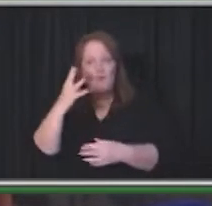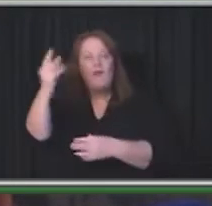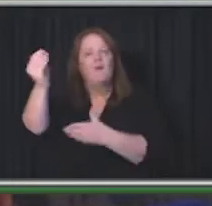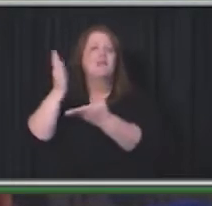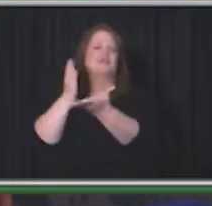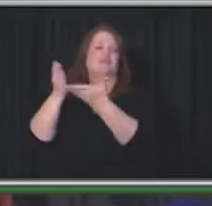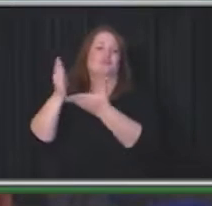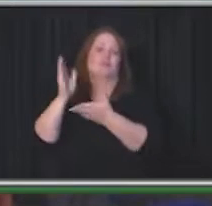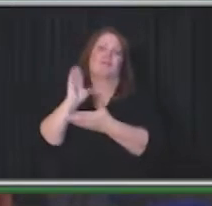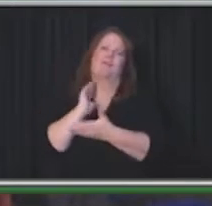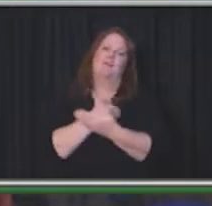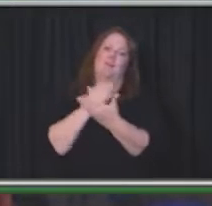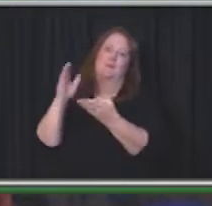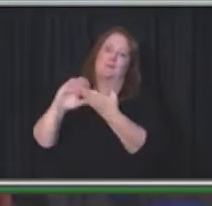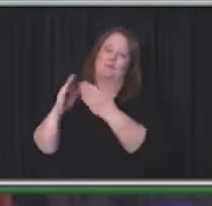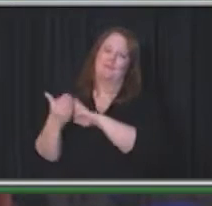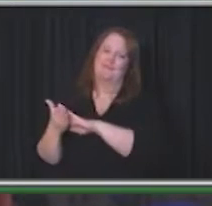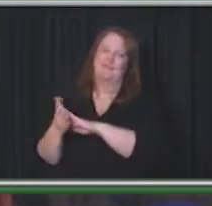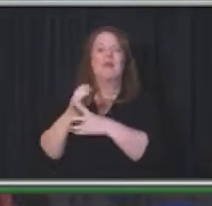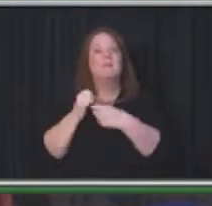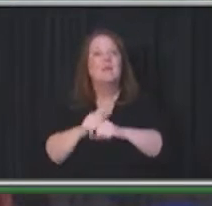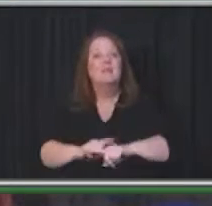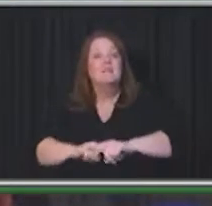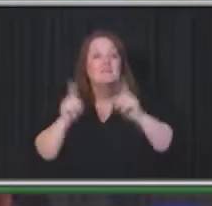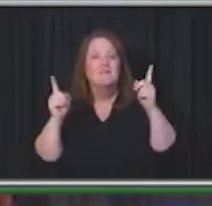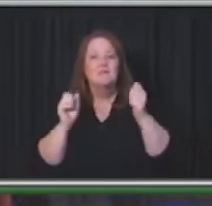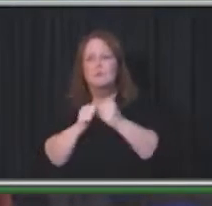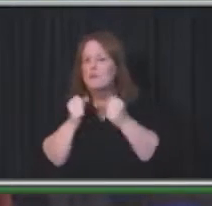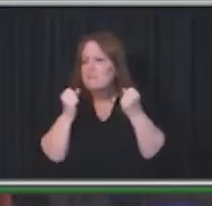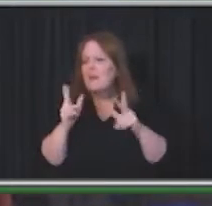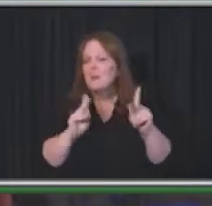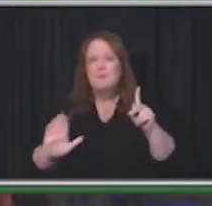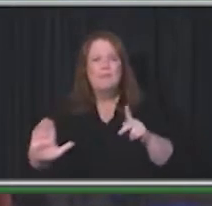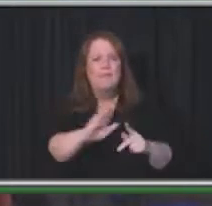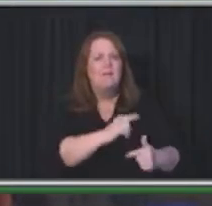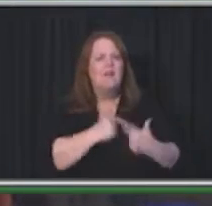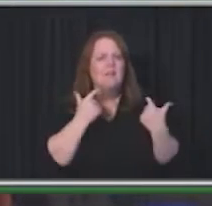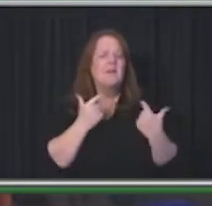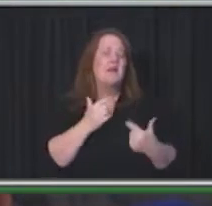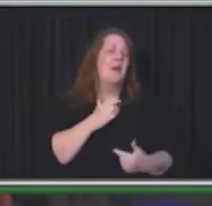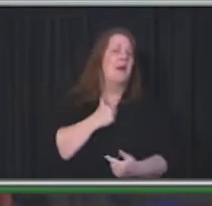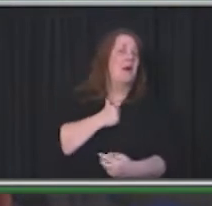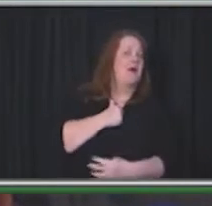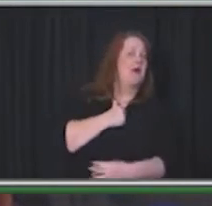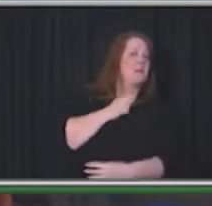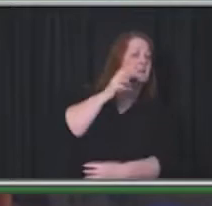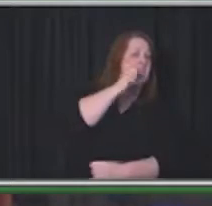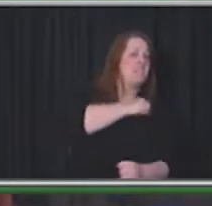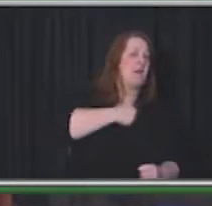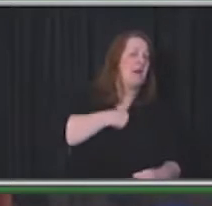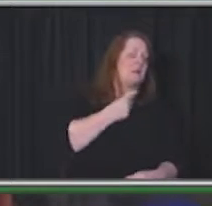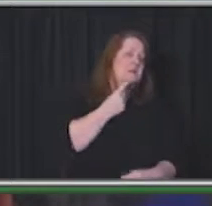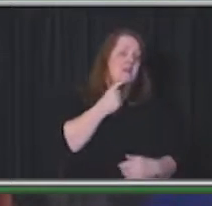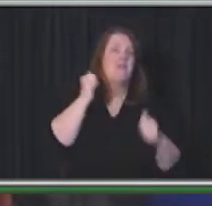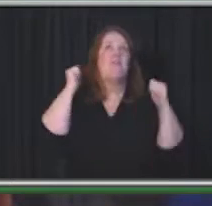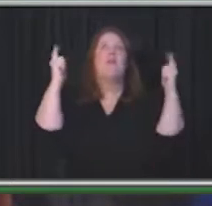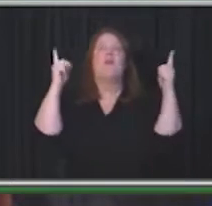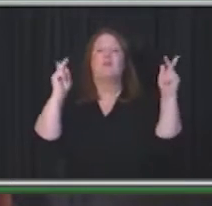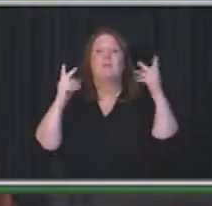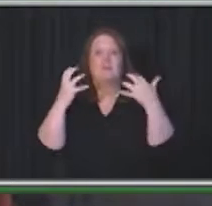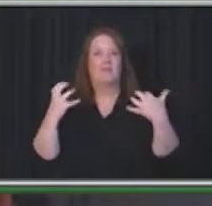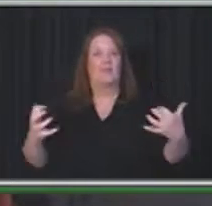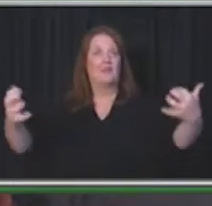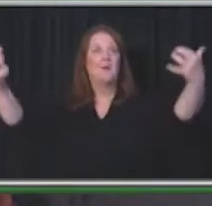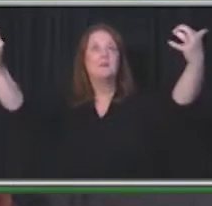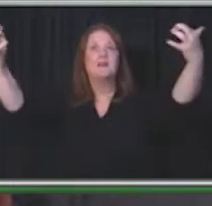community, and you will make a difference in the lives of so many. I venture to say that all of us in this arena will be touched by you